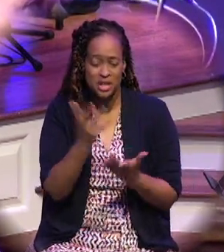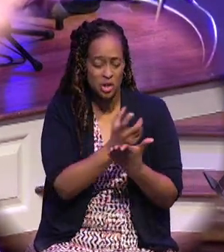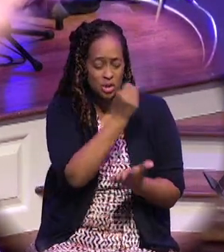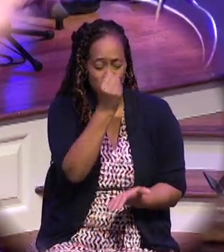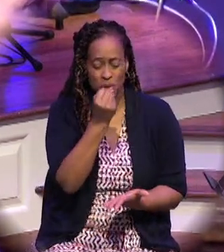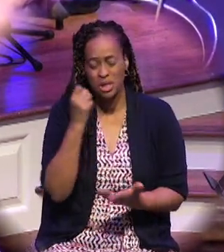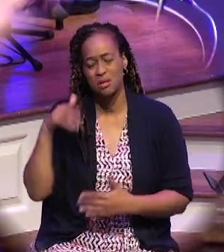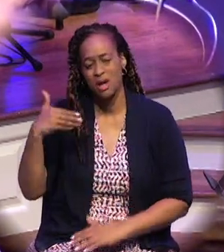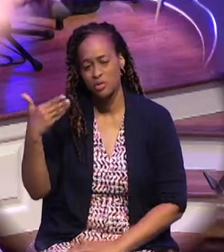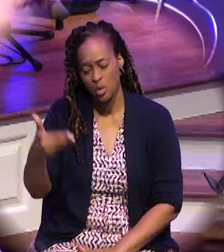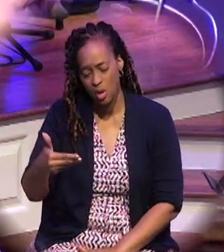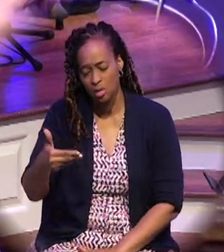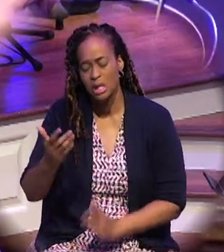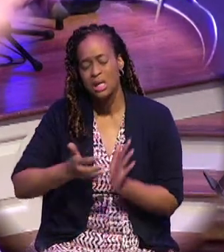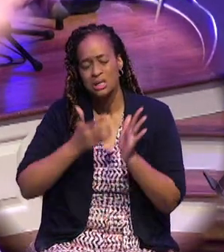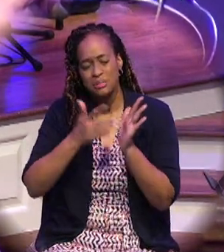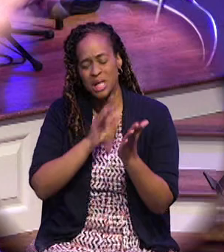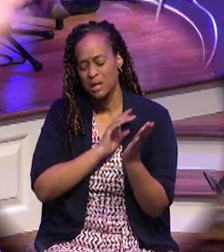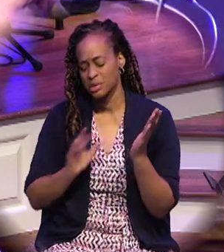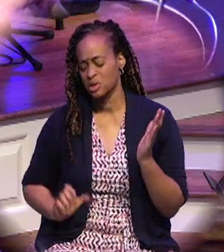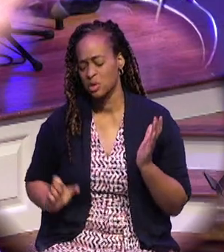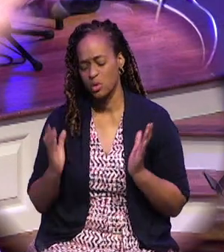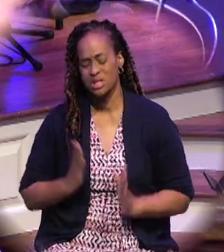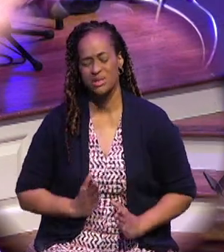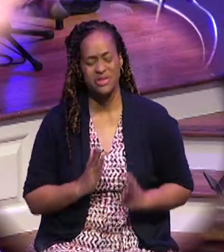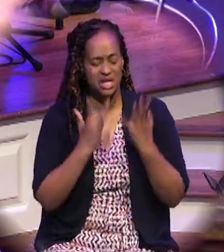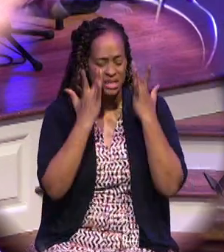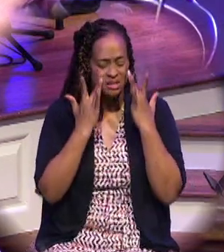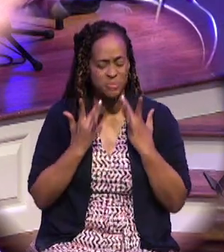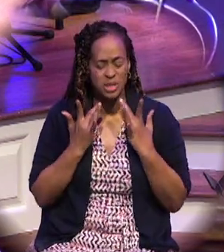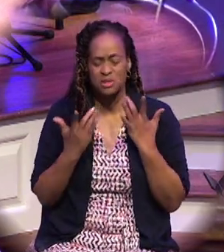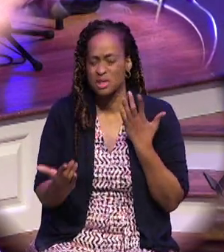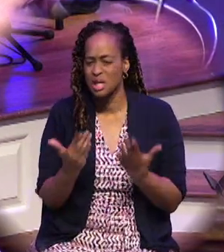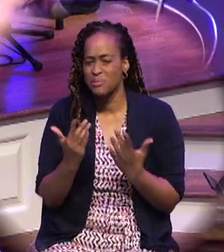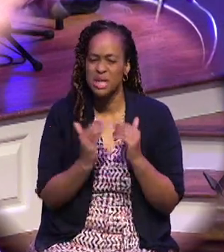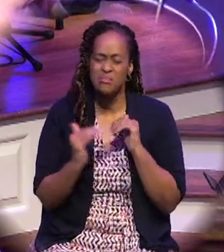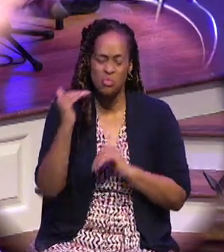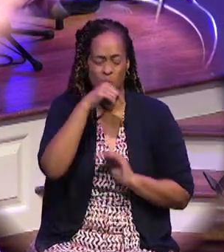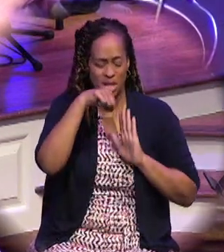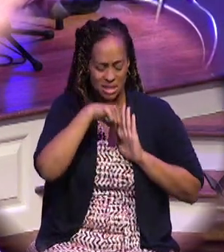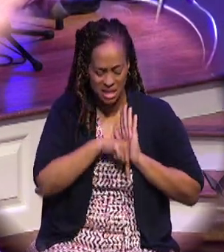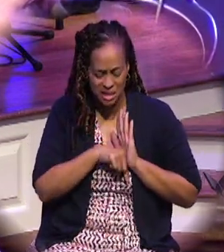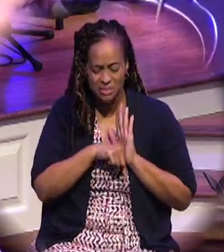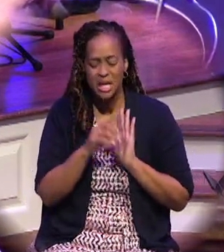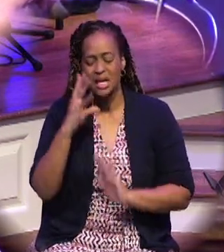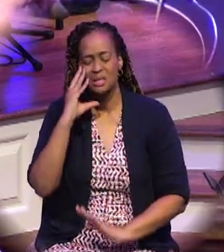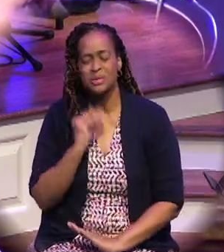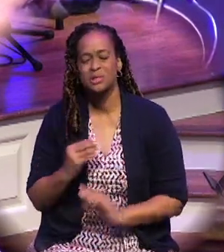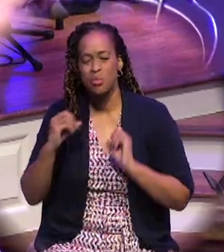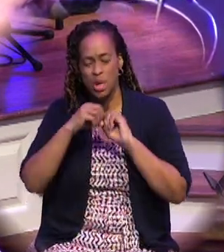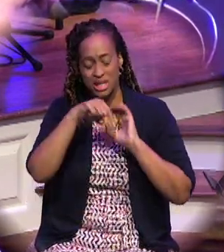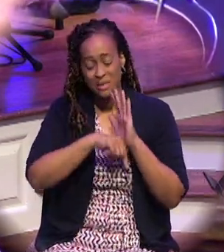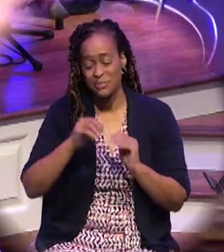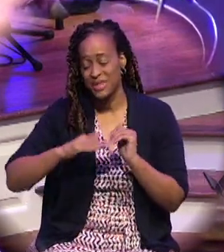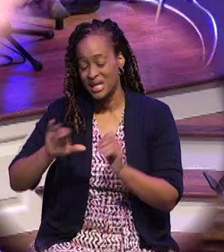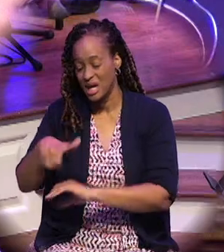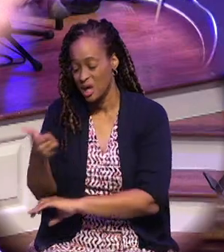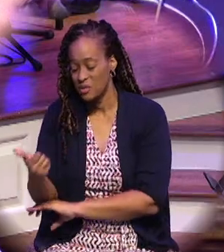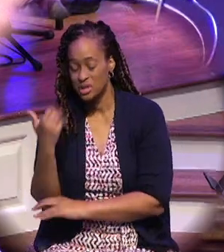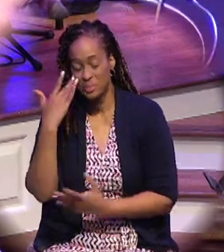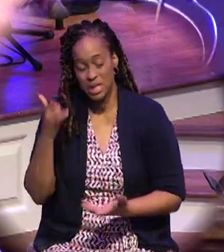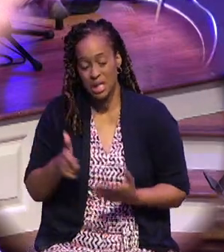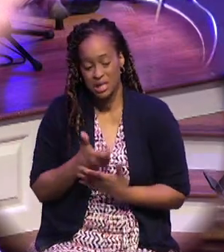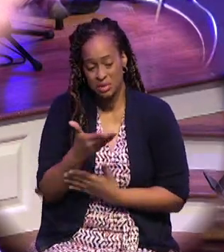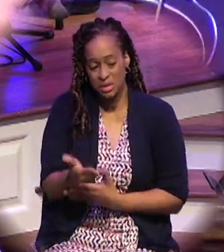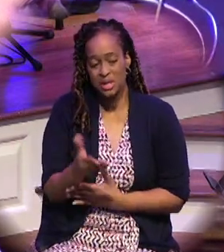after all. Sometimes for Christians, that despair can even be more deep. We can experience it more deeply than others because, like Mary